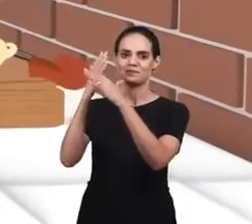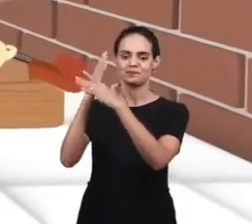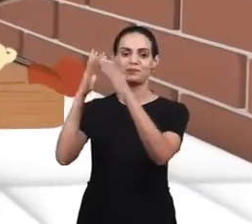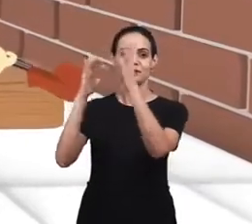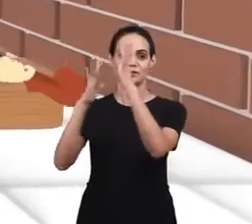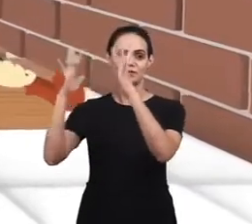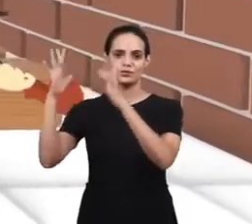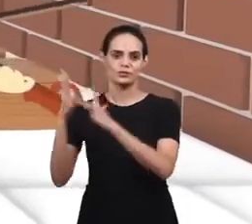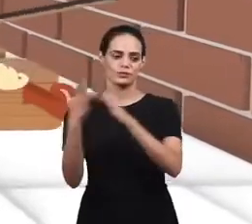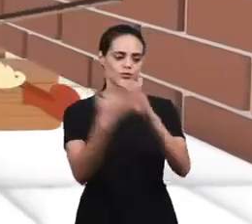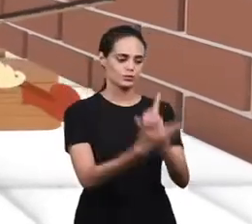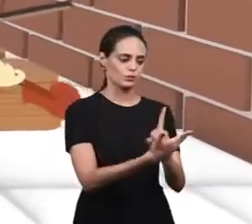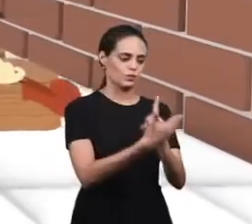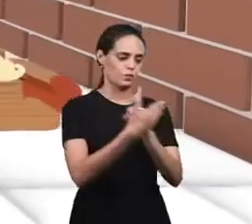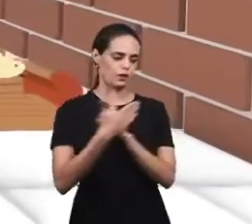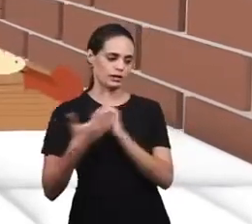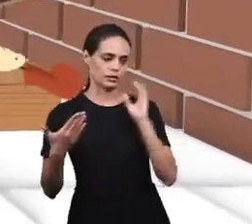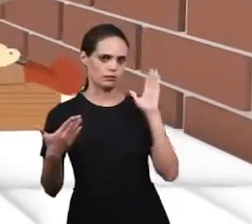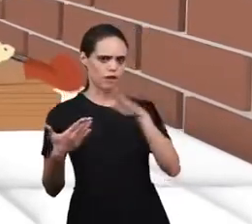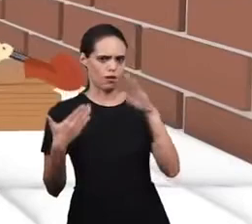delivers us from all danger.